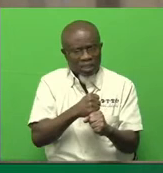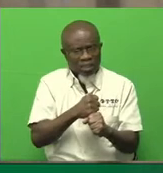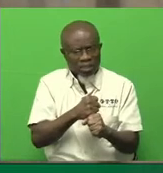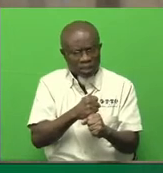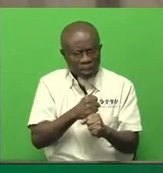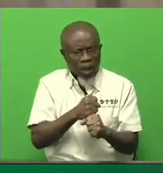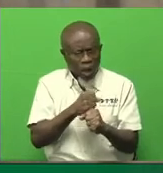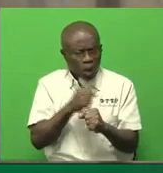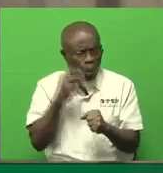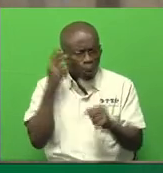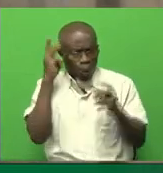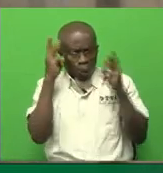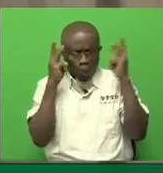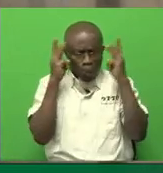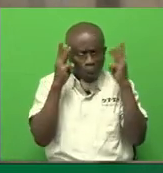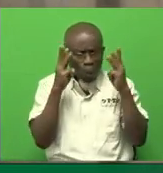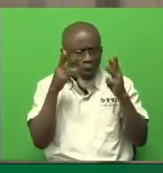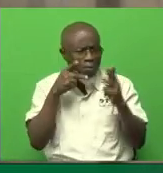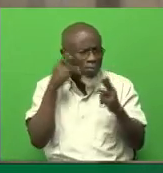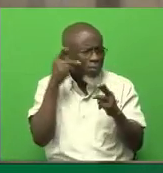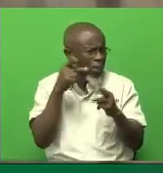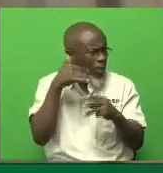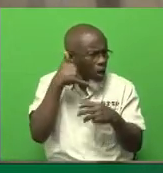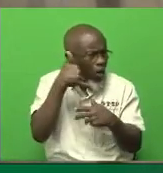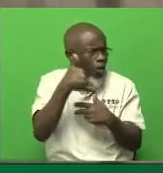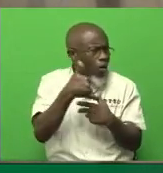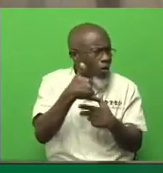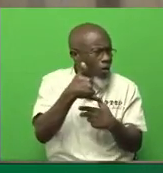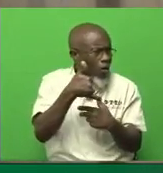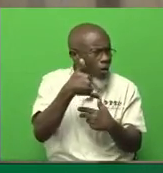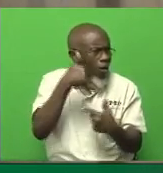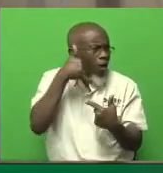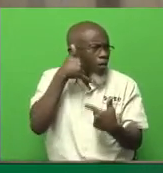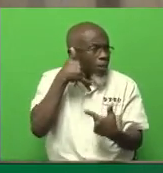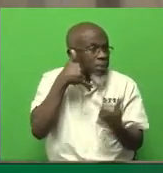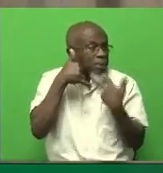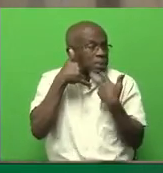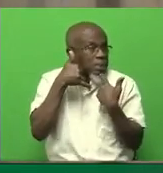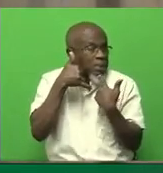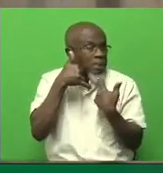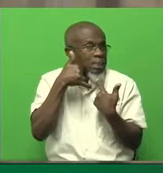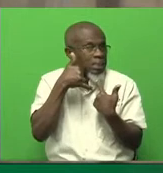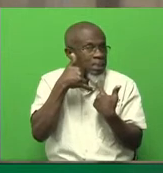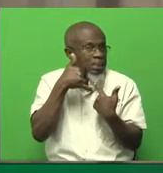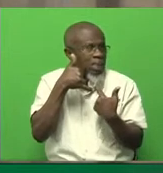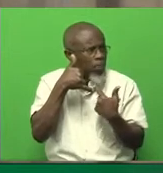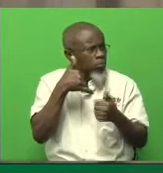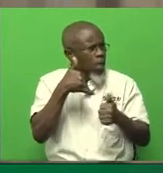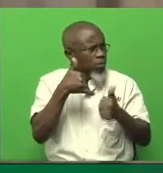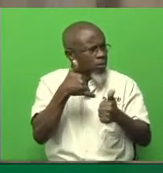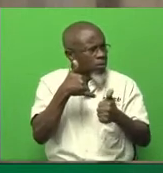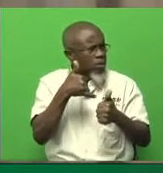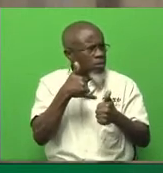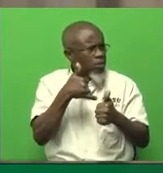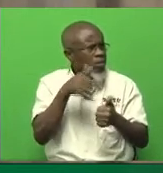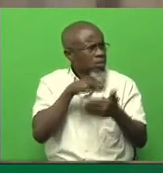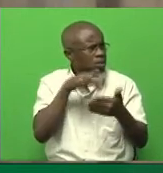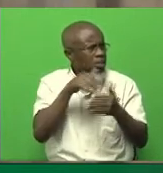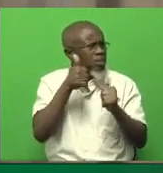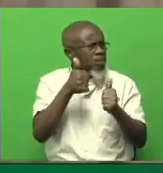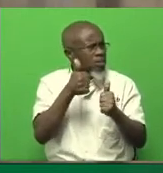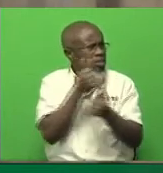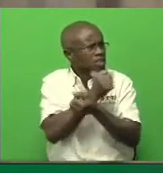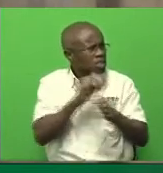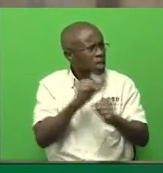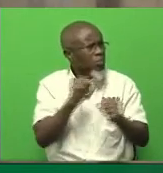very concerned her daughter very well qualified did everything right did everything she ought to